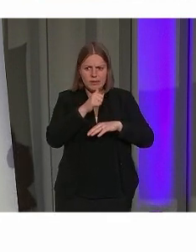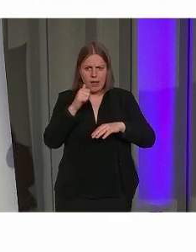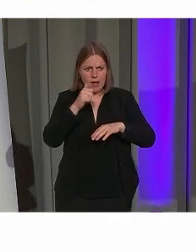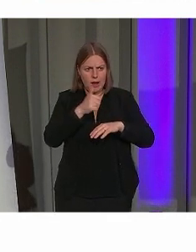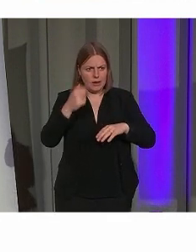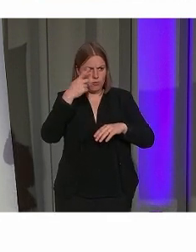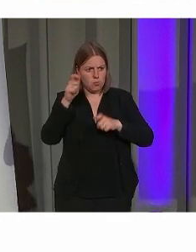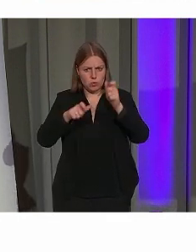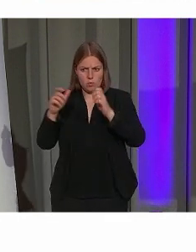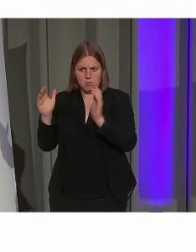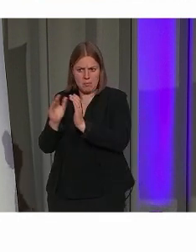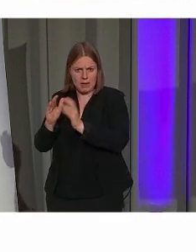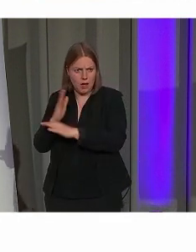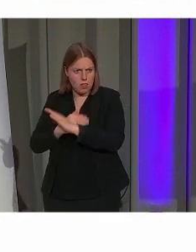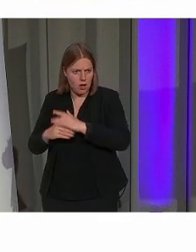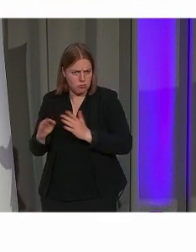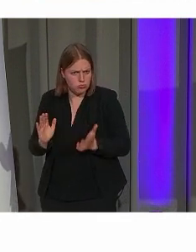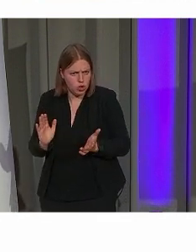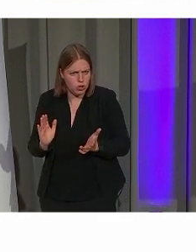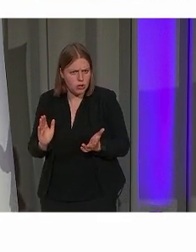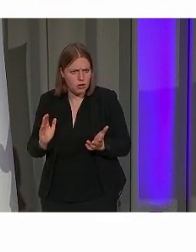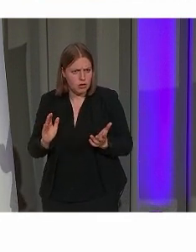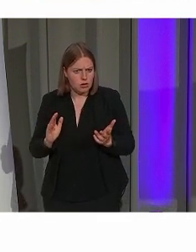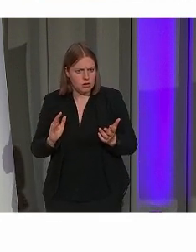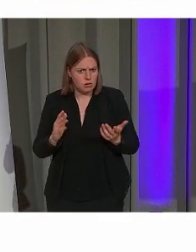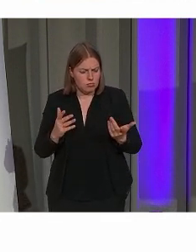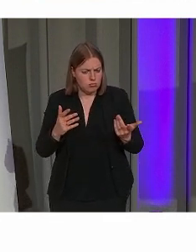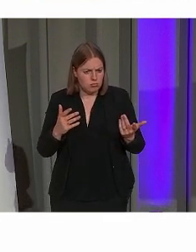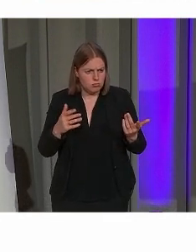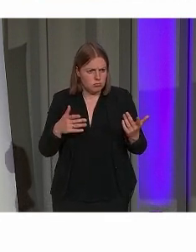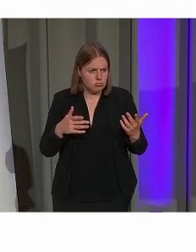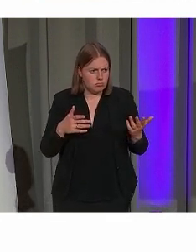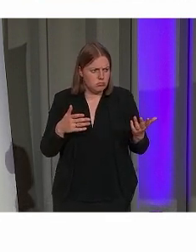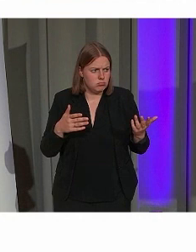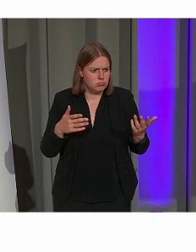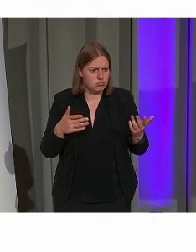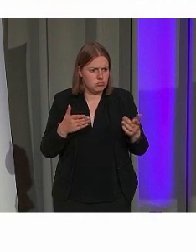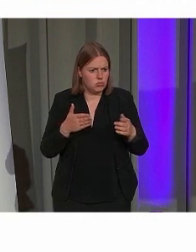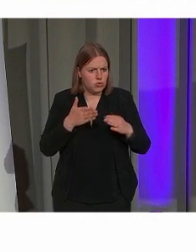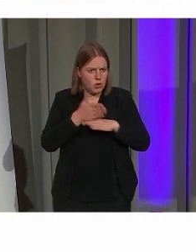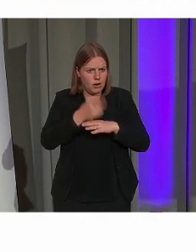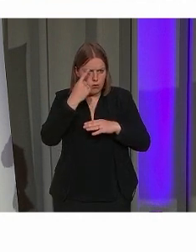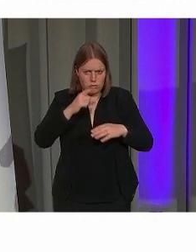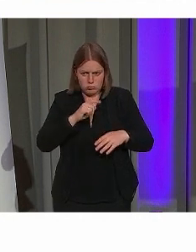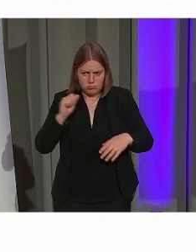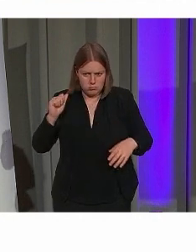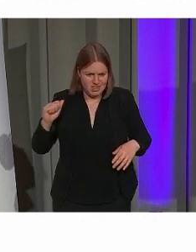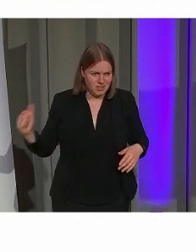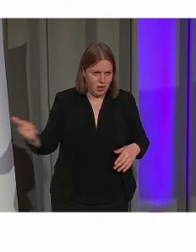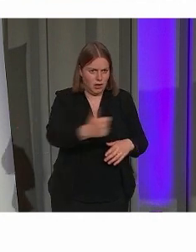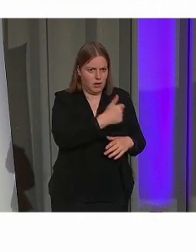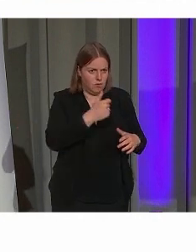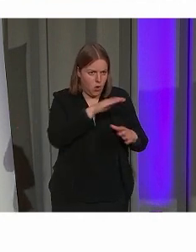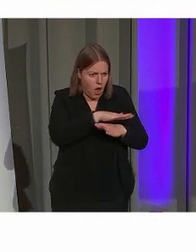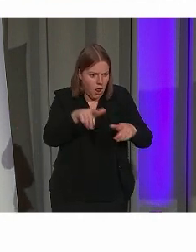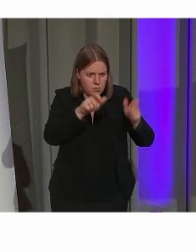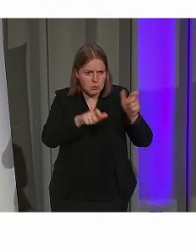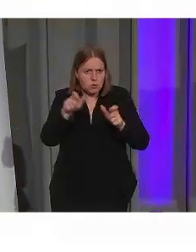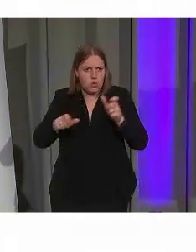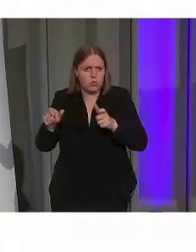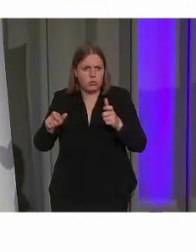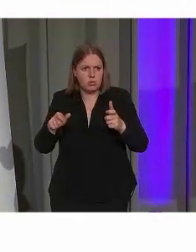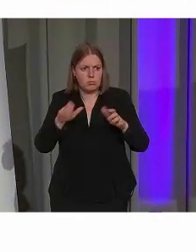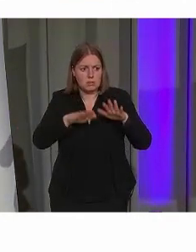with disabilities. Many cases of old people or people